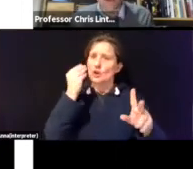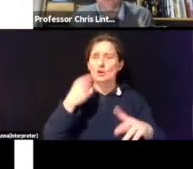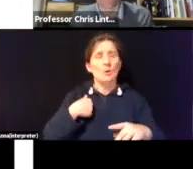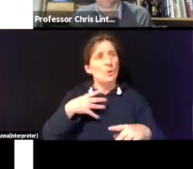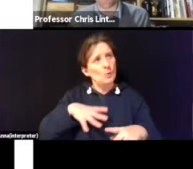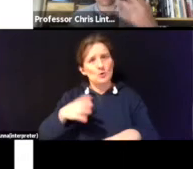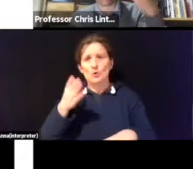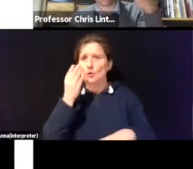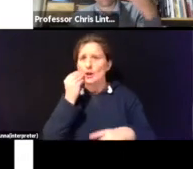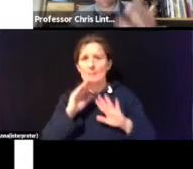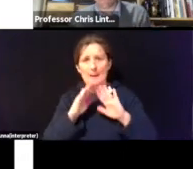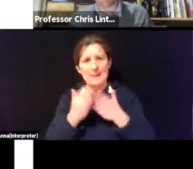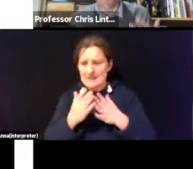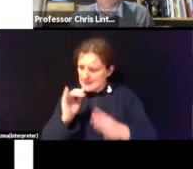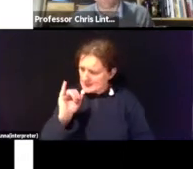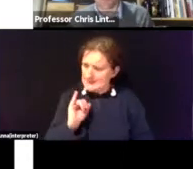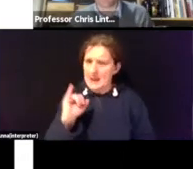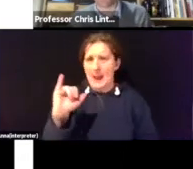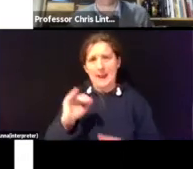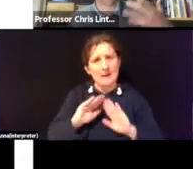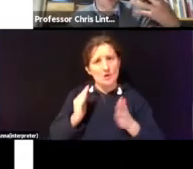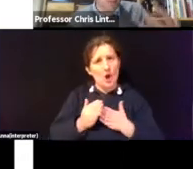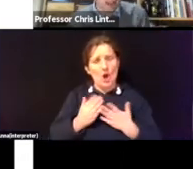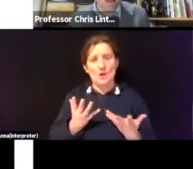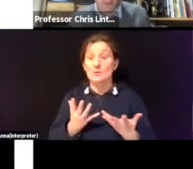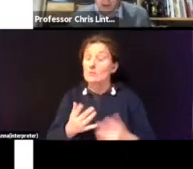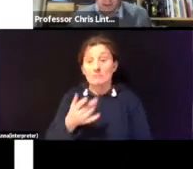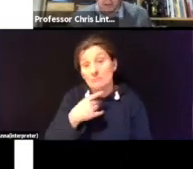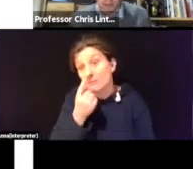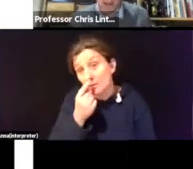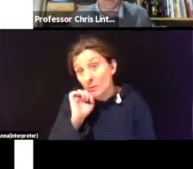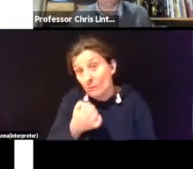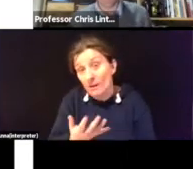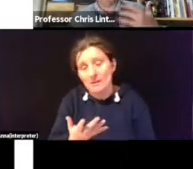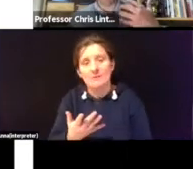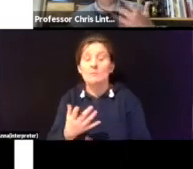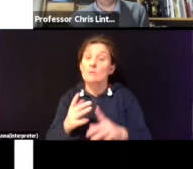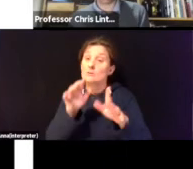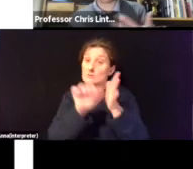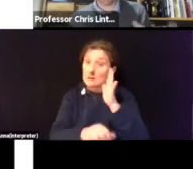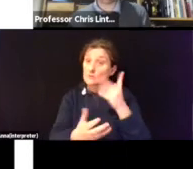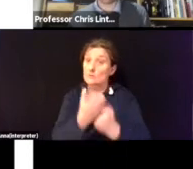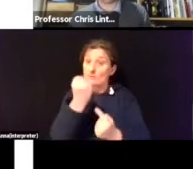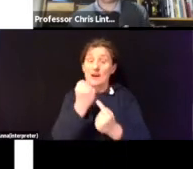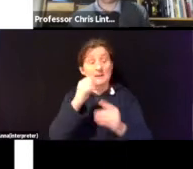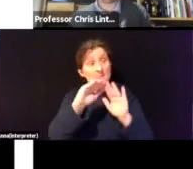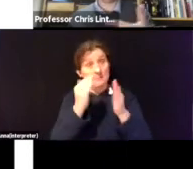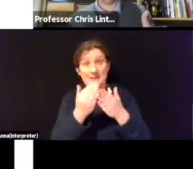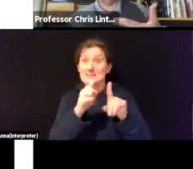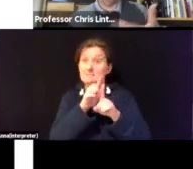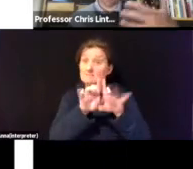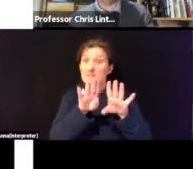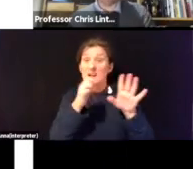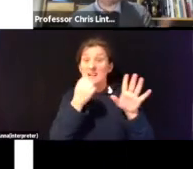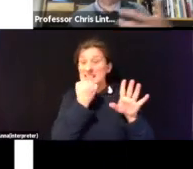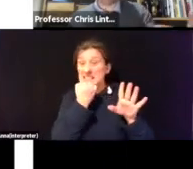And we will do that. It may have to wait for new technology. We are beginning to find Earth-sized planets, but to understand them and to